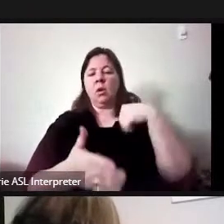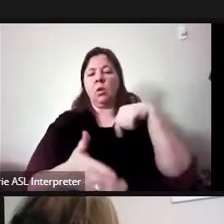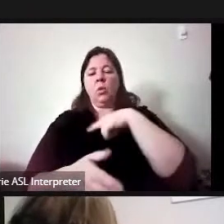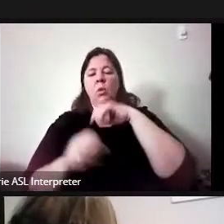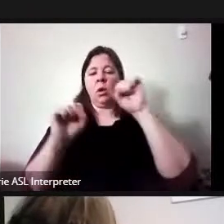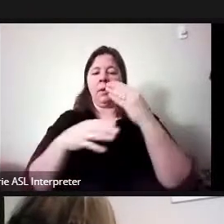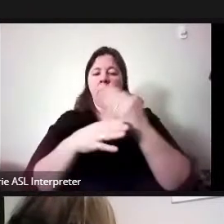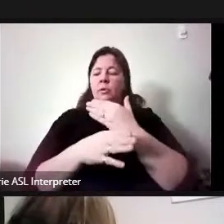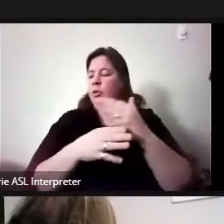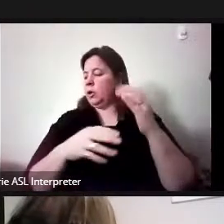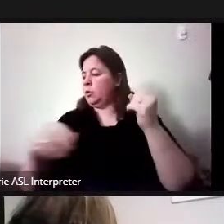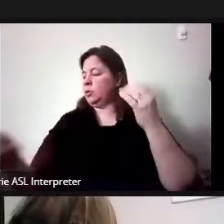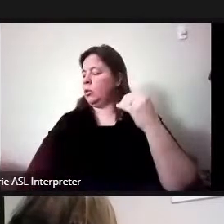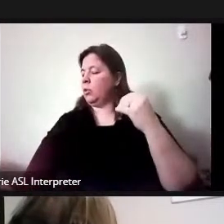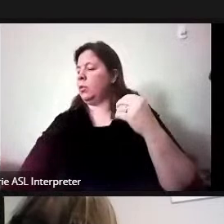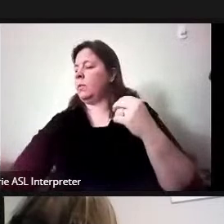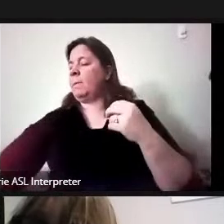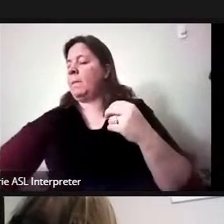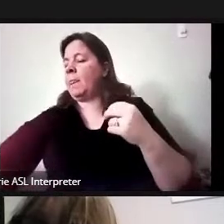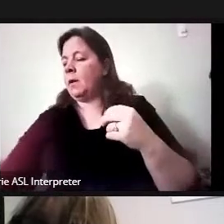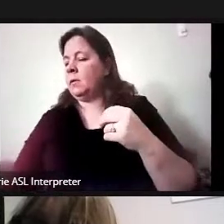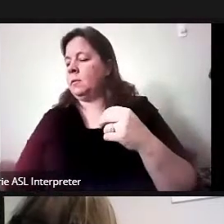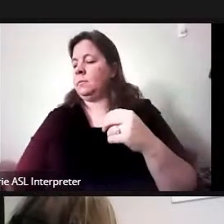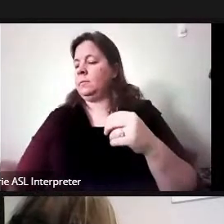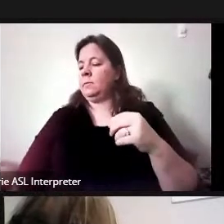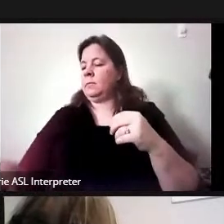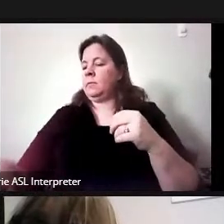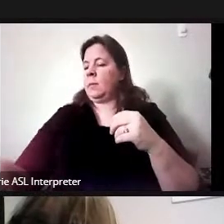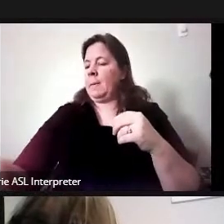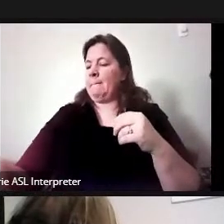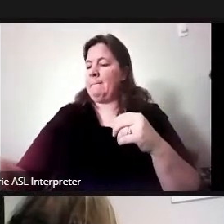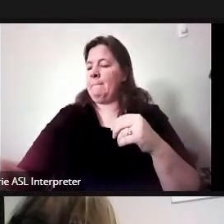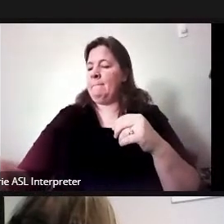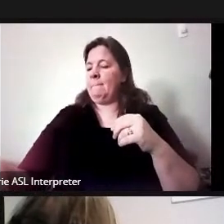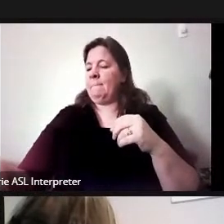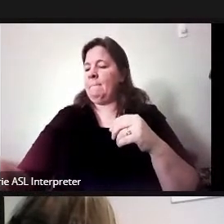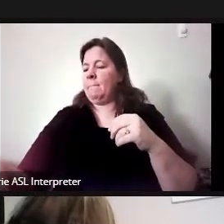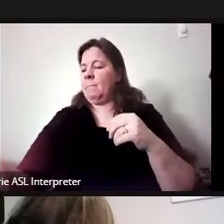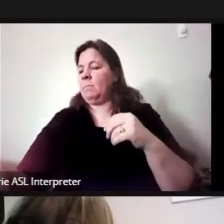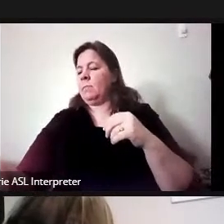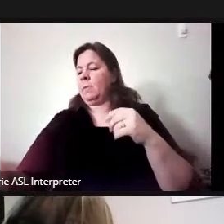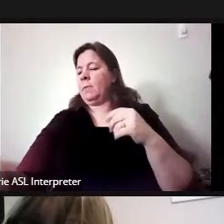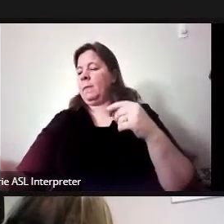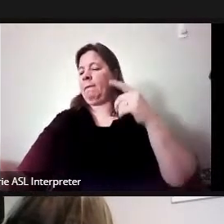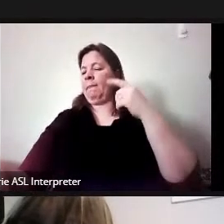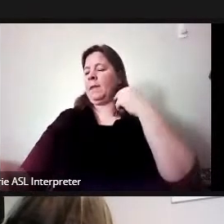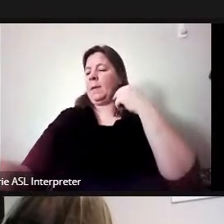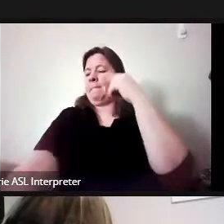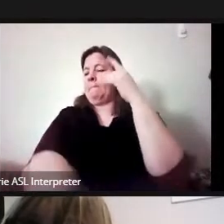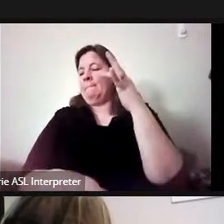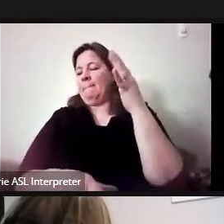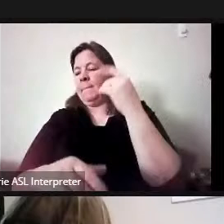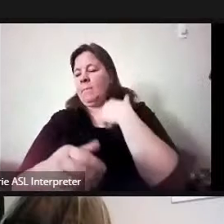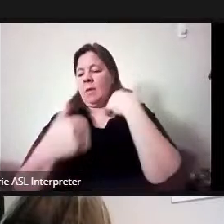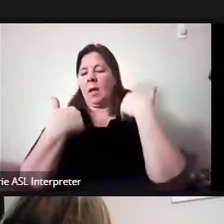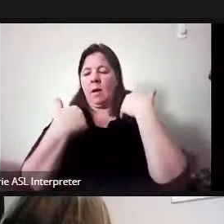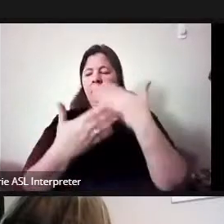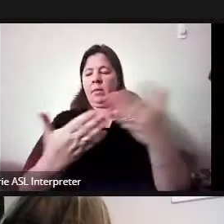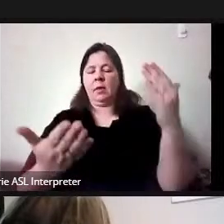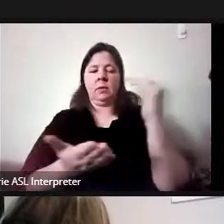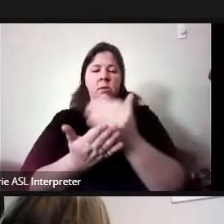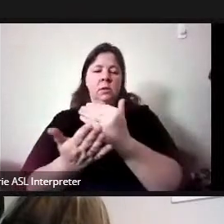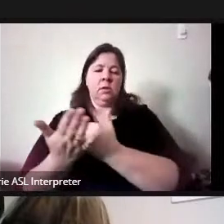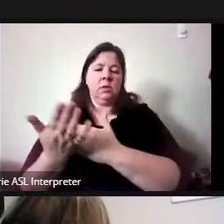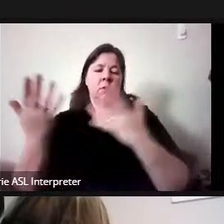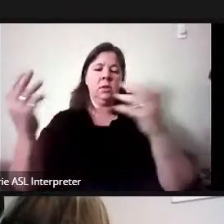to share. So as soon as I have it. It will be nice to have all these things listed everywhere